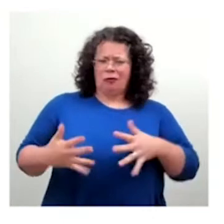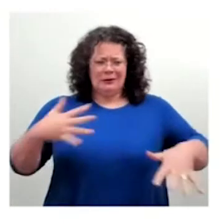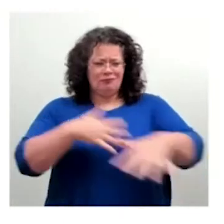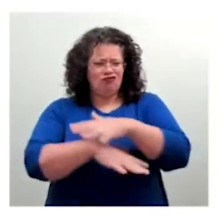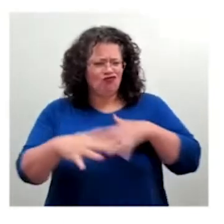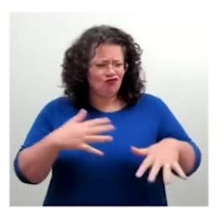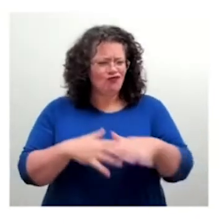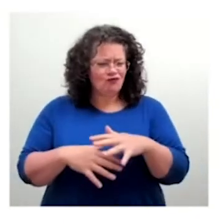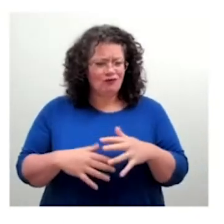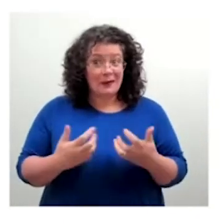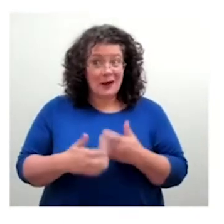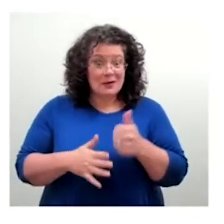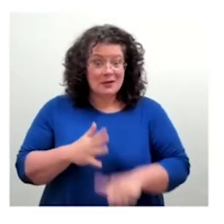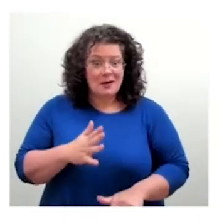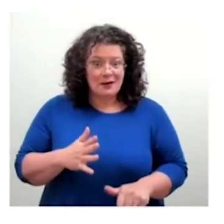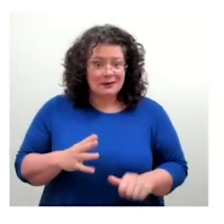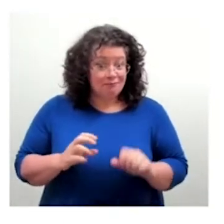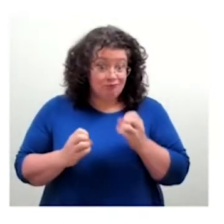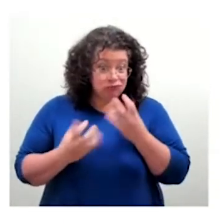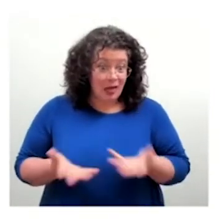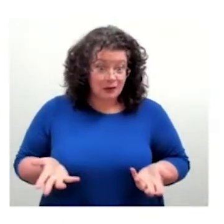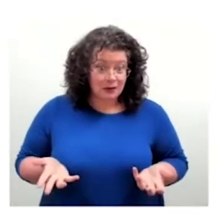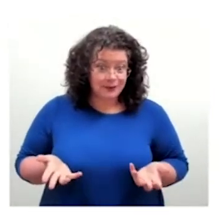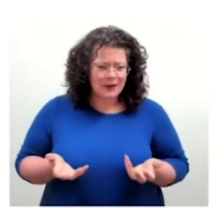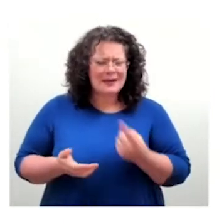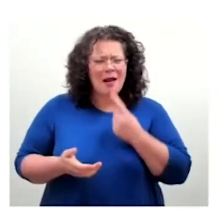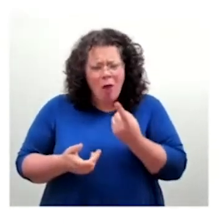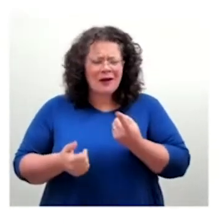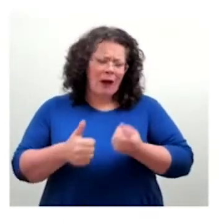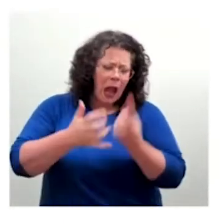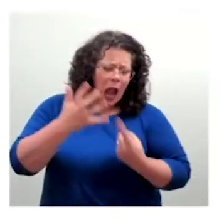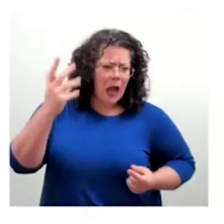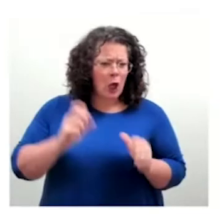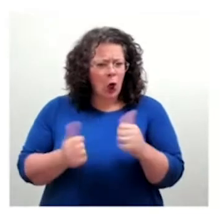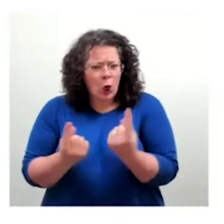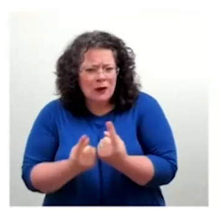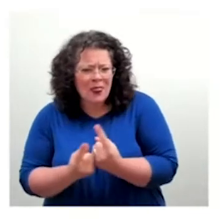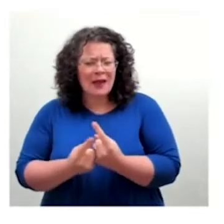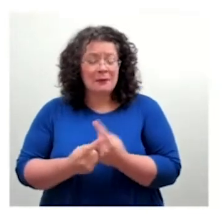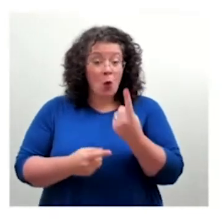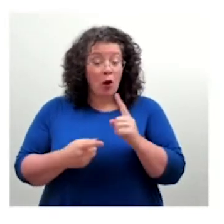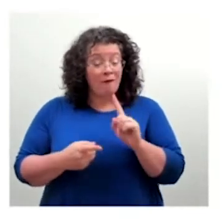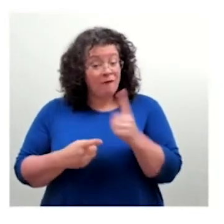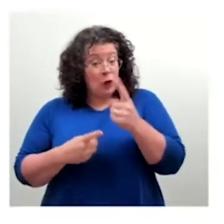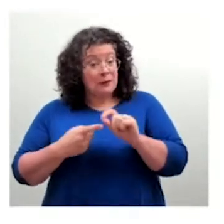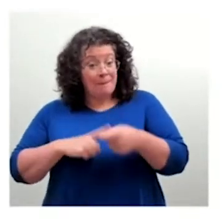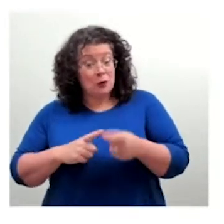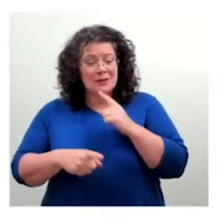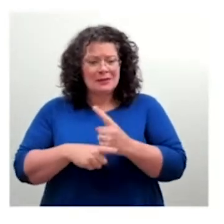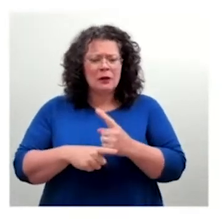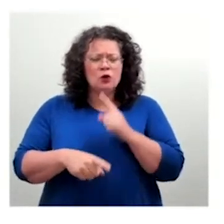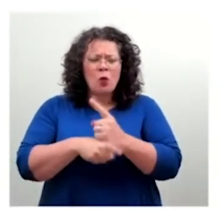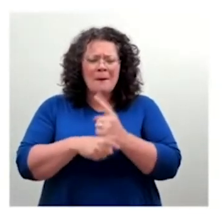there's definitely, we all are aware who have been on the conference this week of the, you know, empowering potential